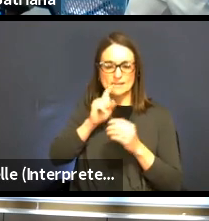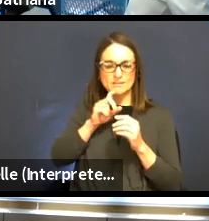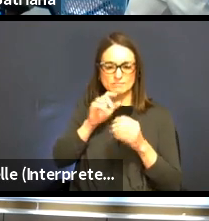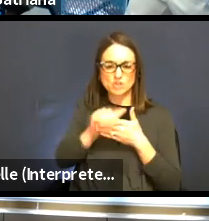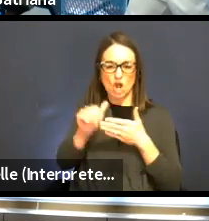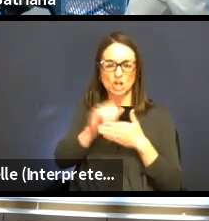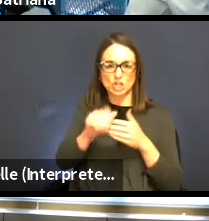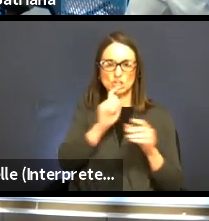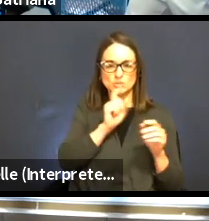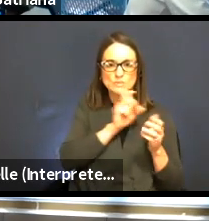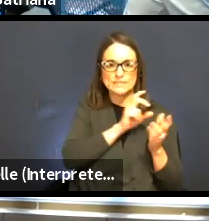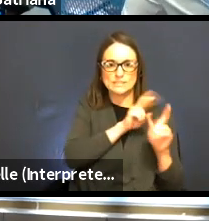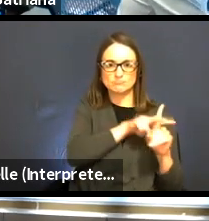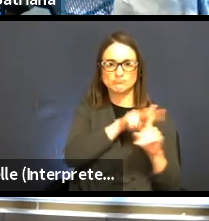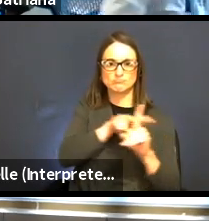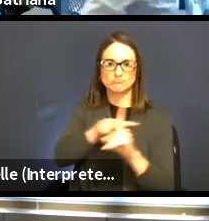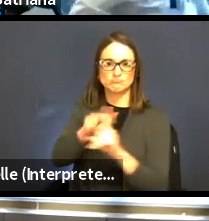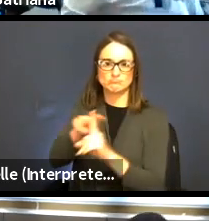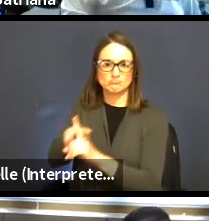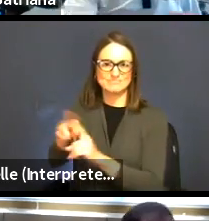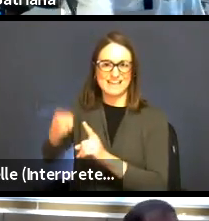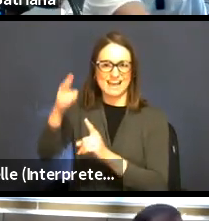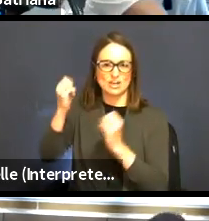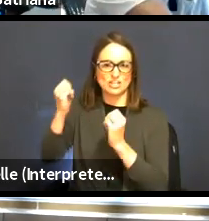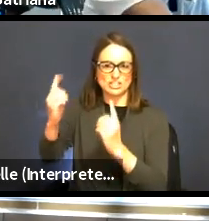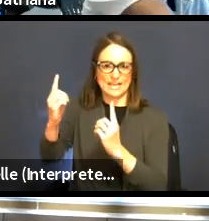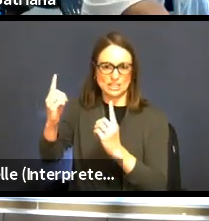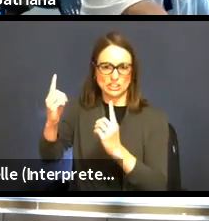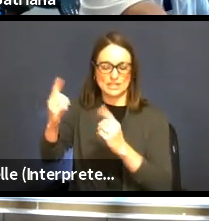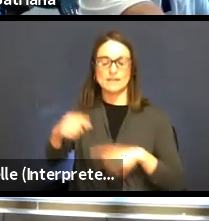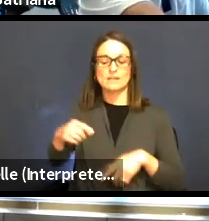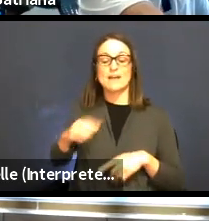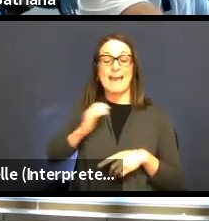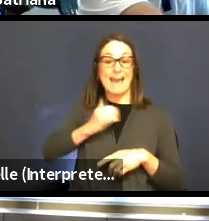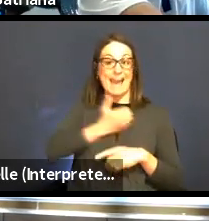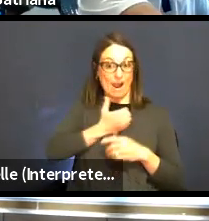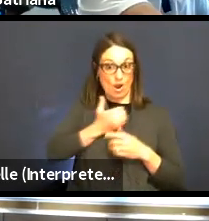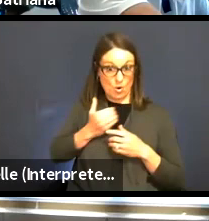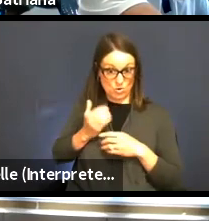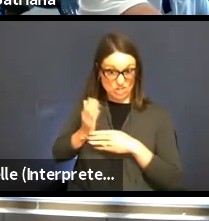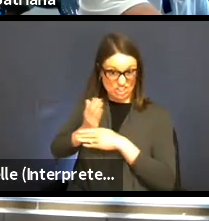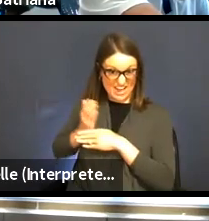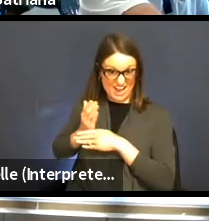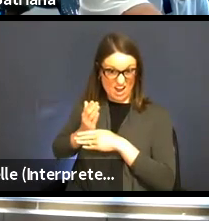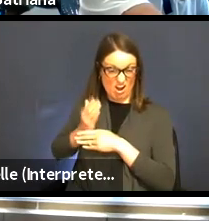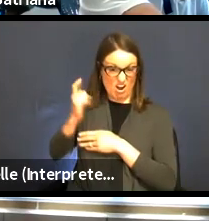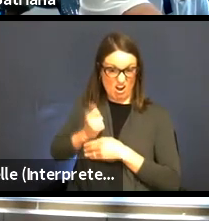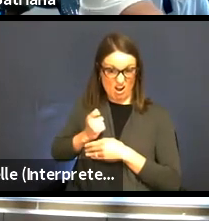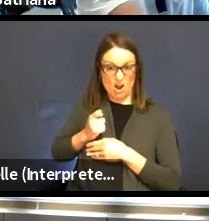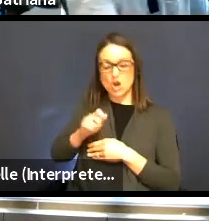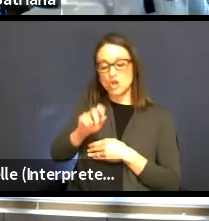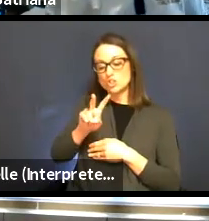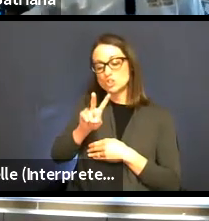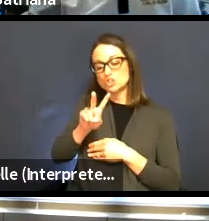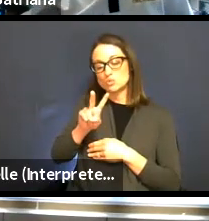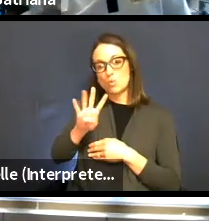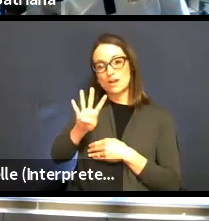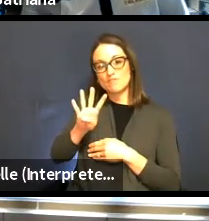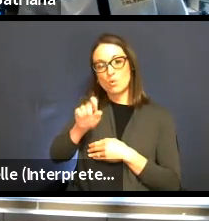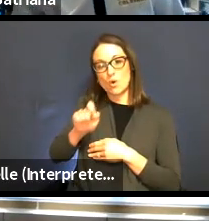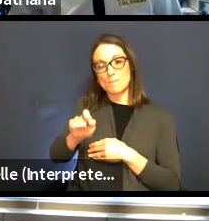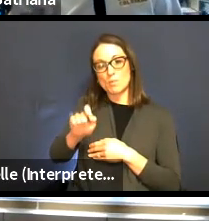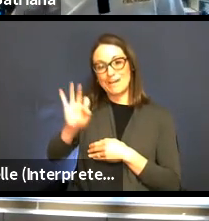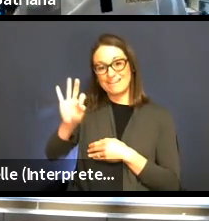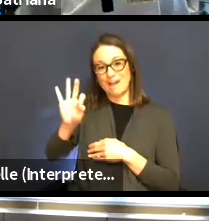can see, UNC's share of that 450 million is 24.9. There are